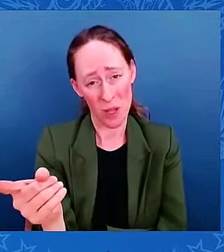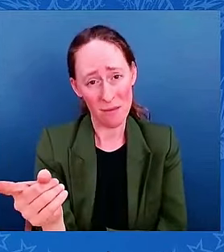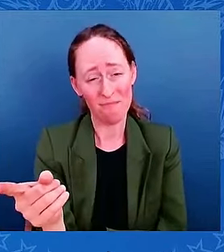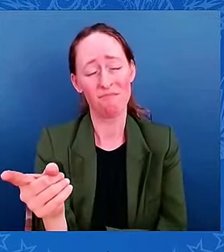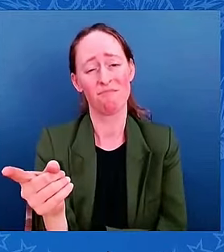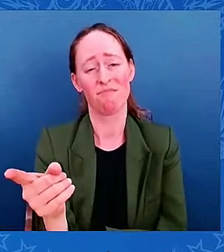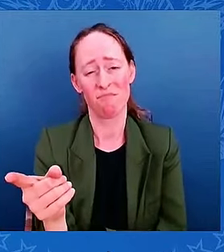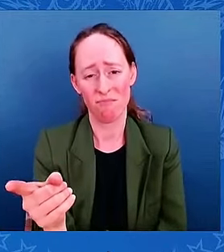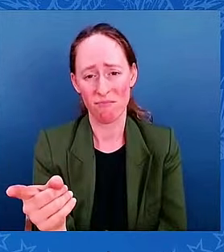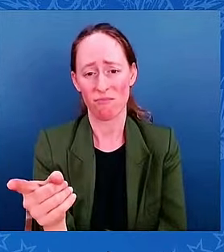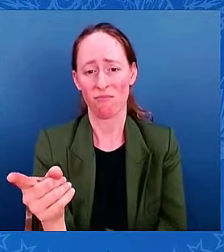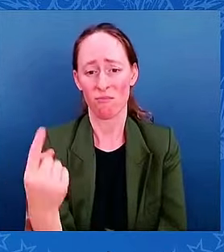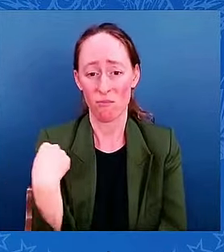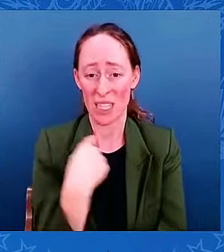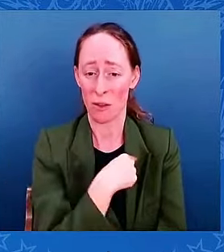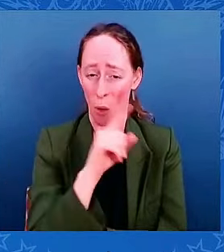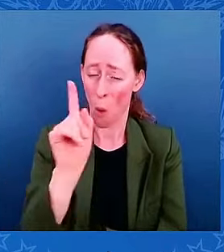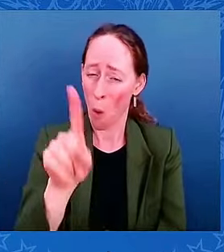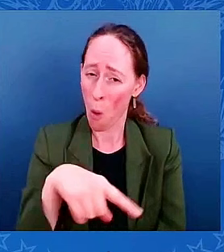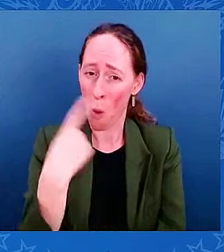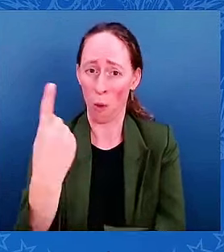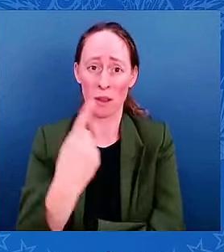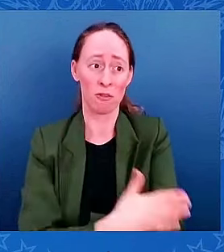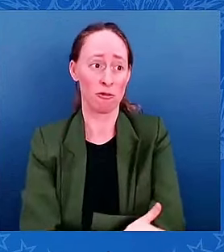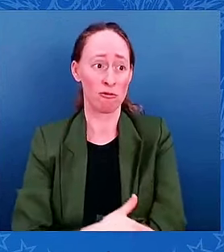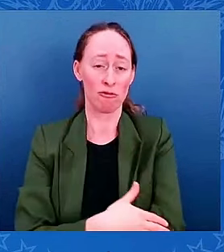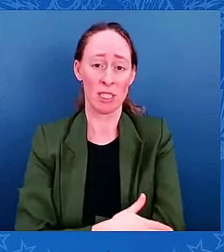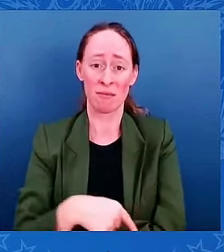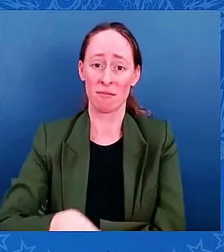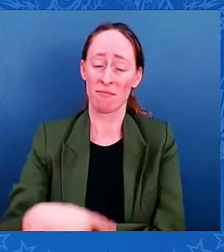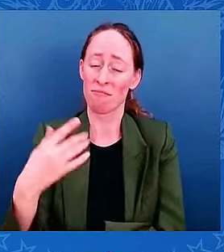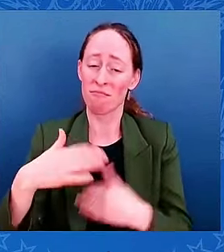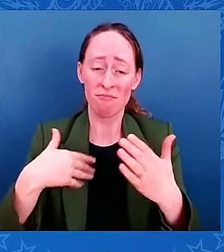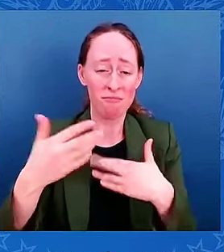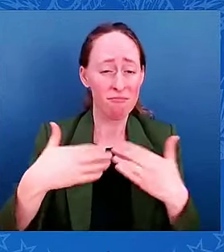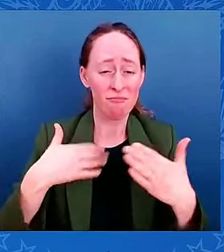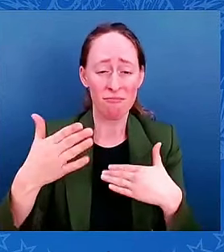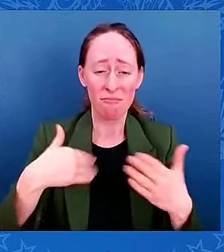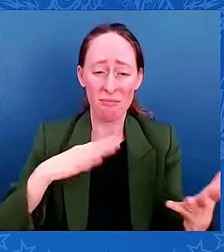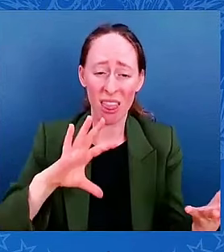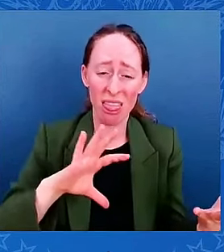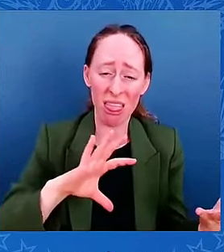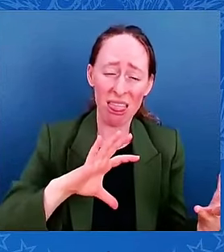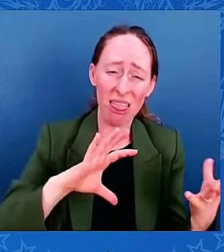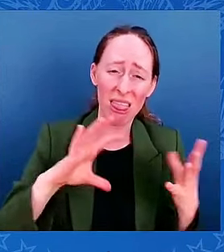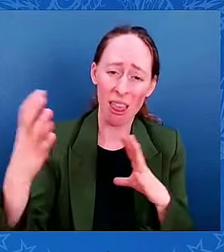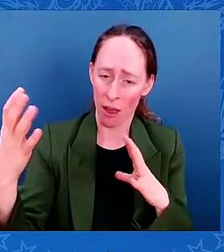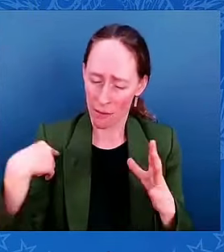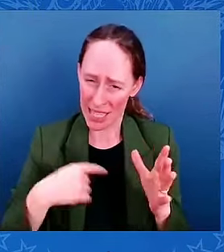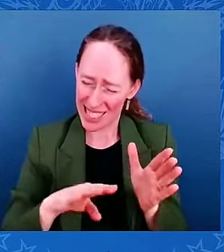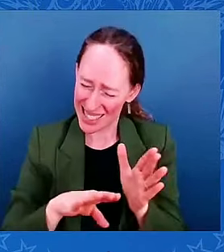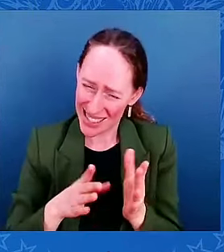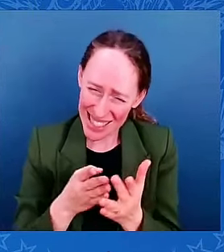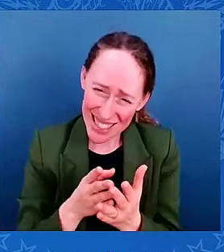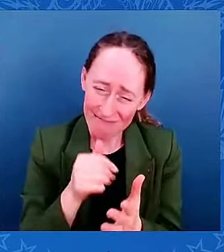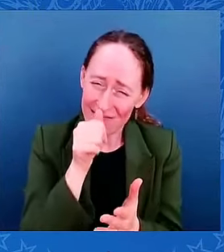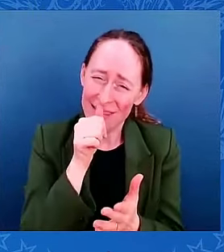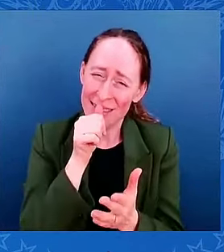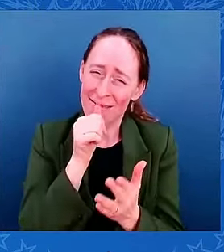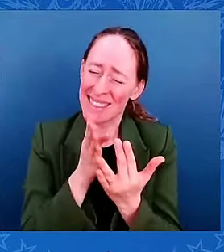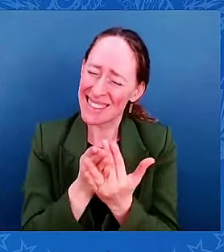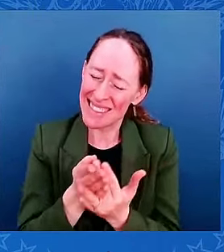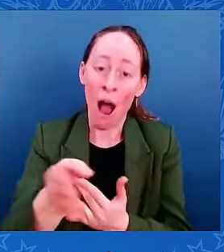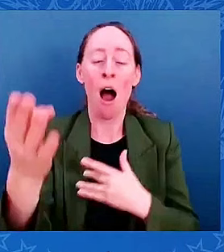emerged, every single time. Check it out. Always emerged in American history. We've always come out of a